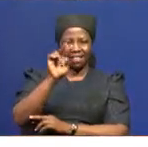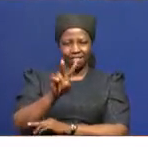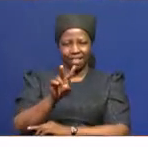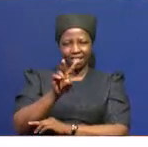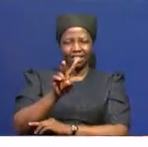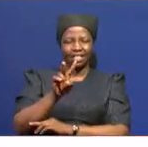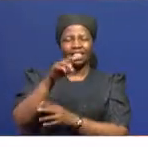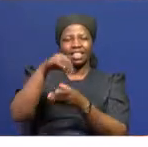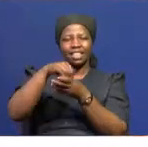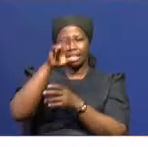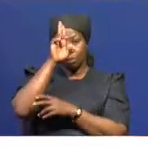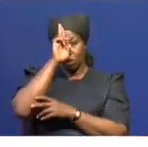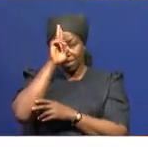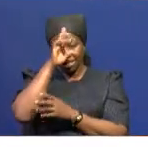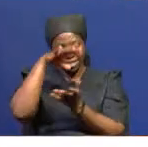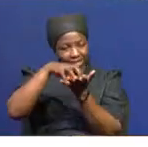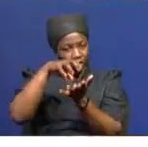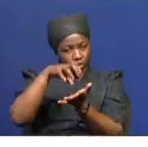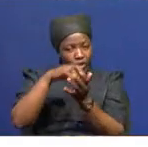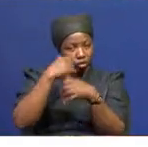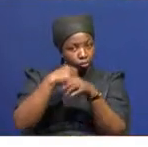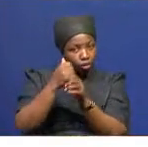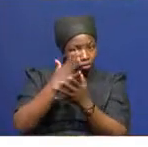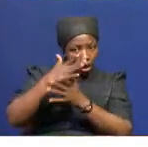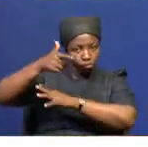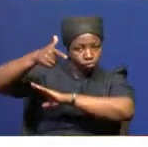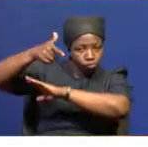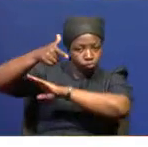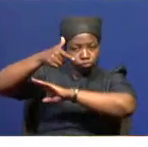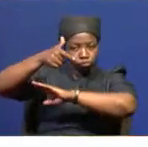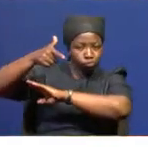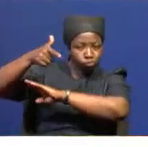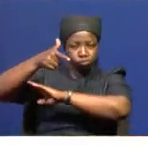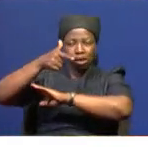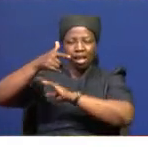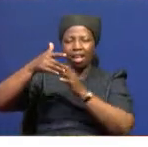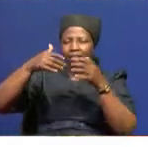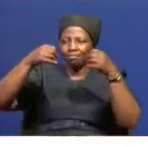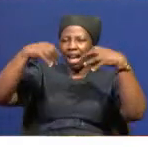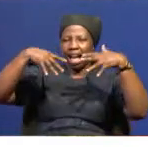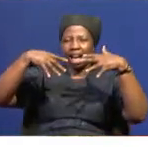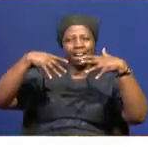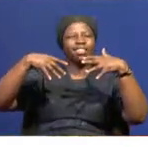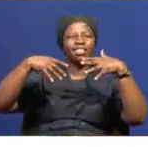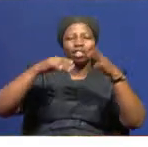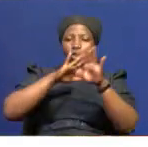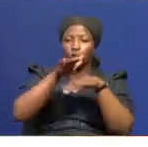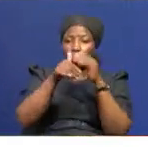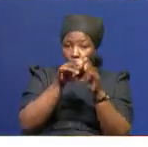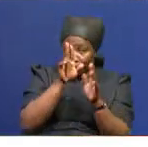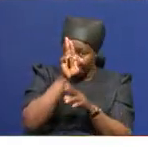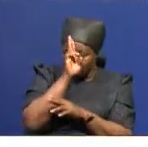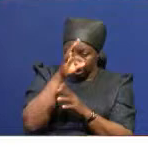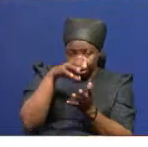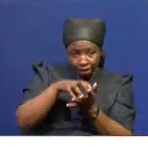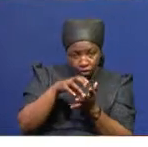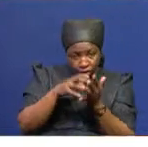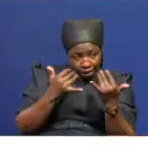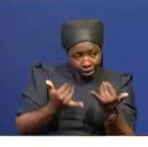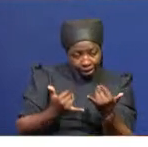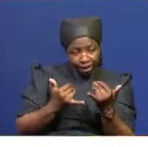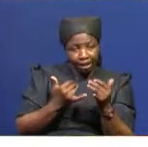surveillance to enhance transparency and accountability. All the police stations currently standing